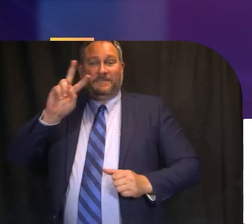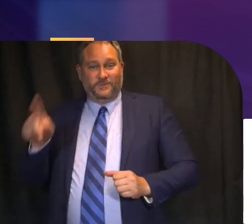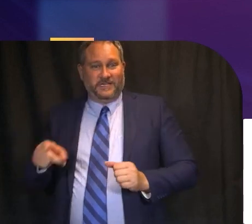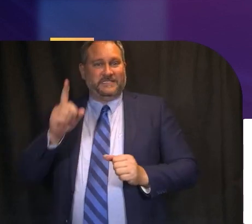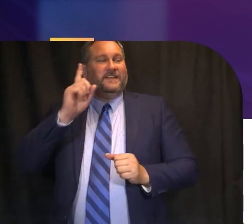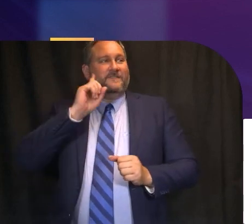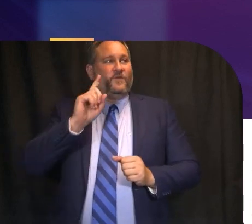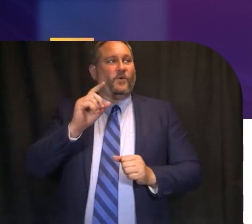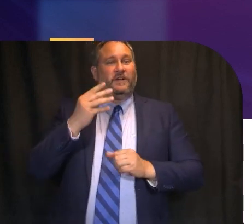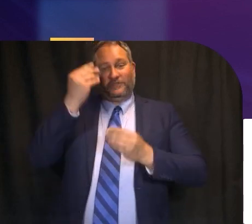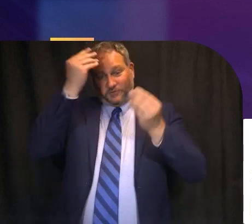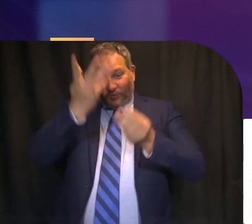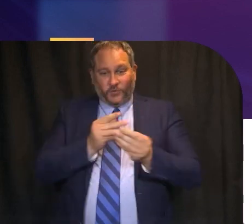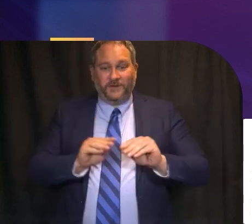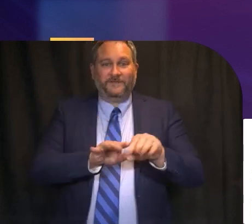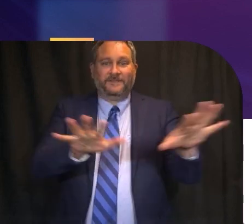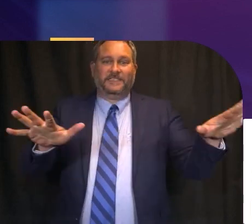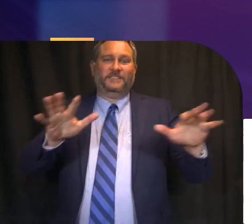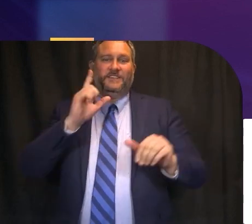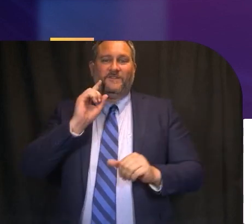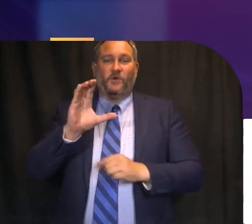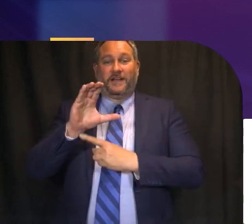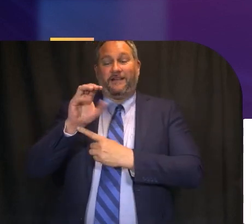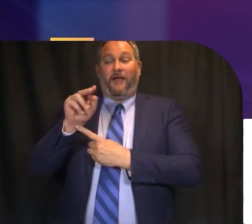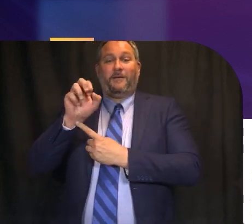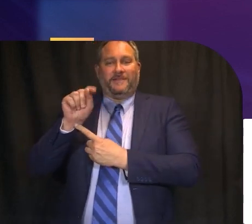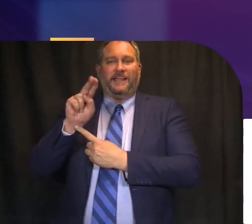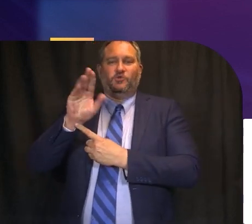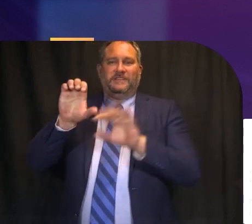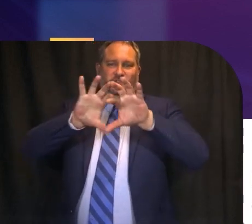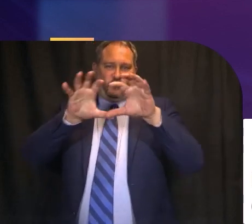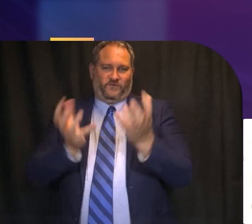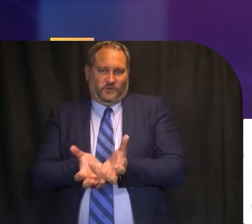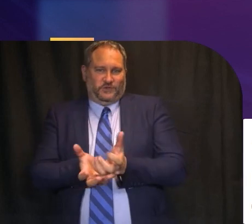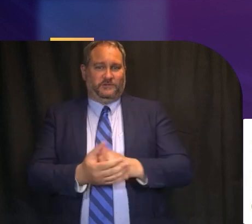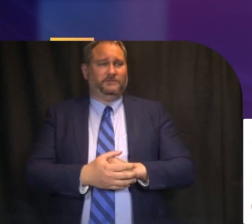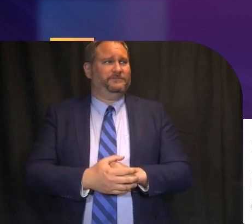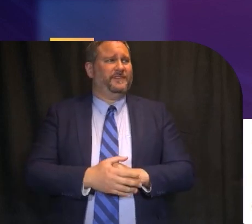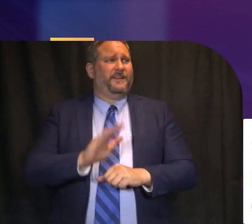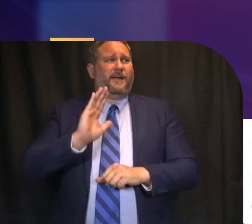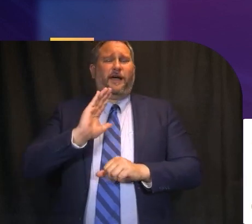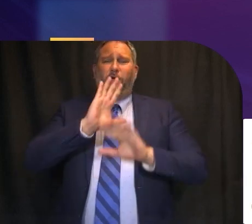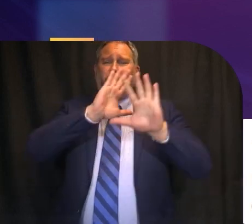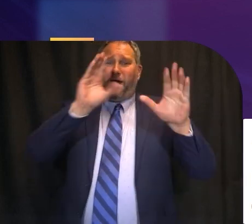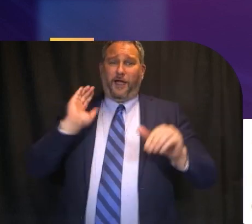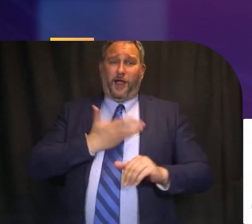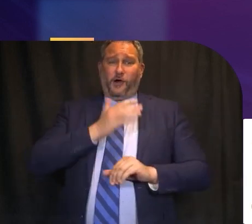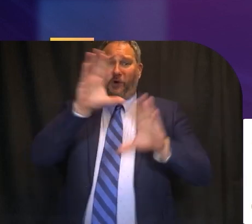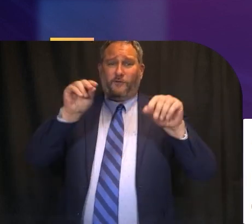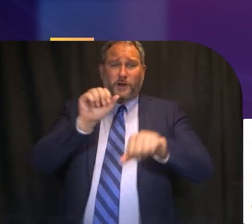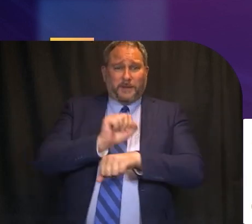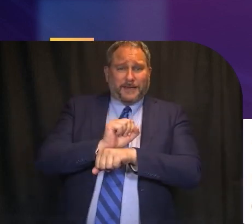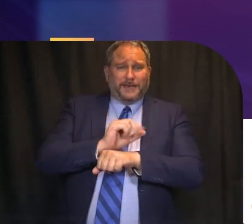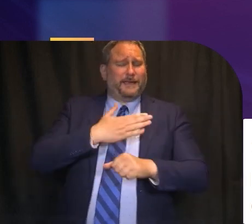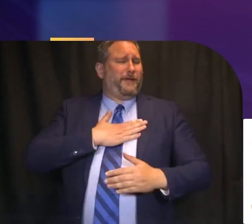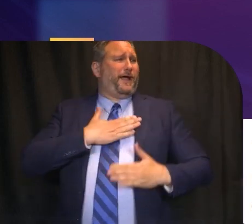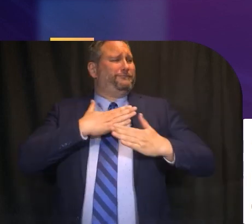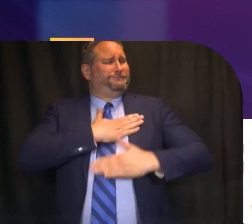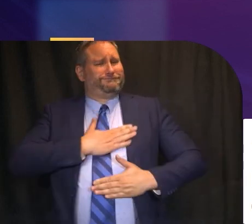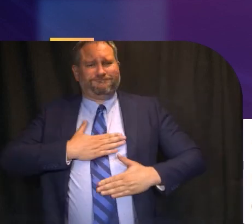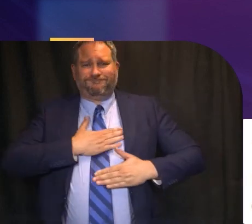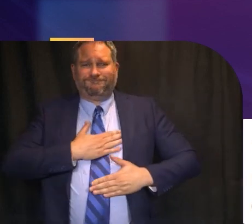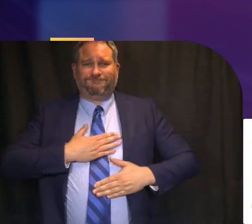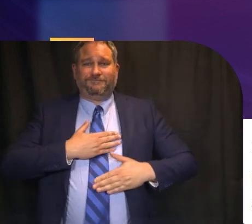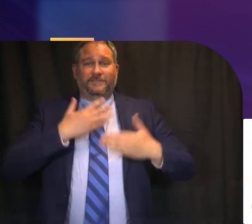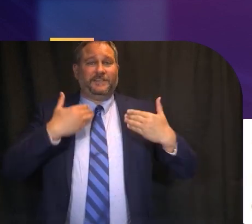our entire company and my wonderful colleagues, it's an honor and a pleasure to be with you all this evening to celebrate the AAPD Gala. First